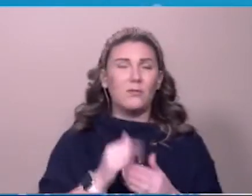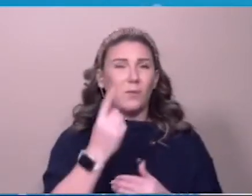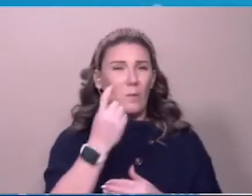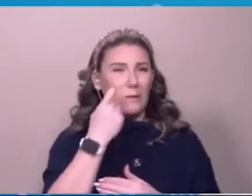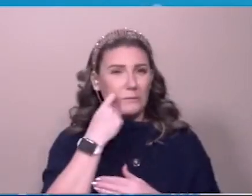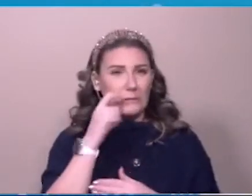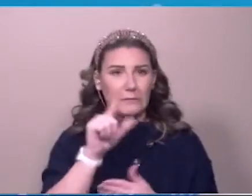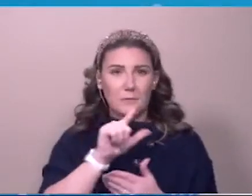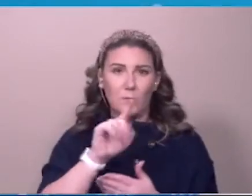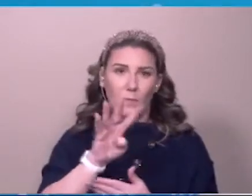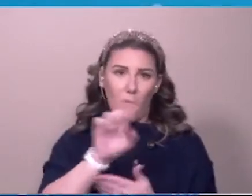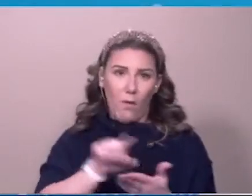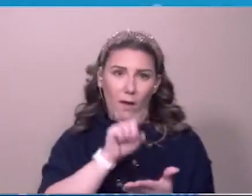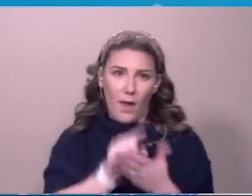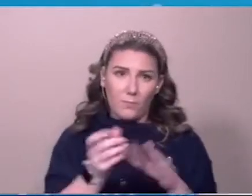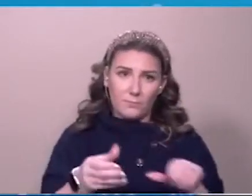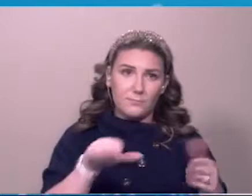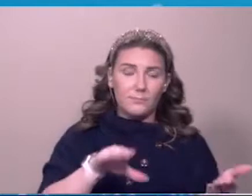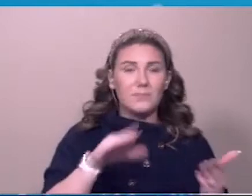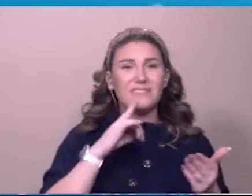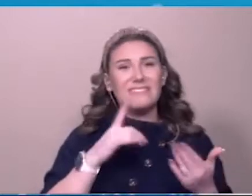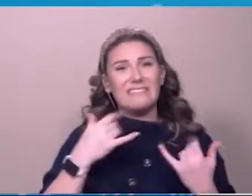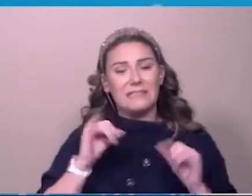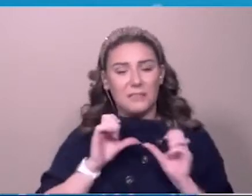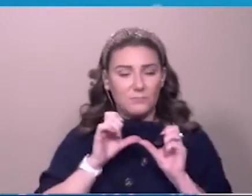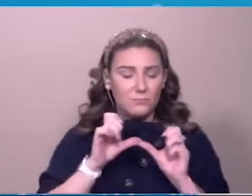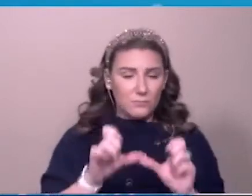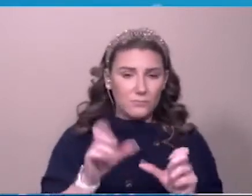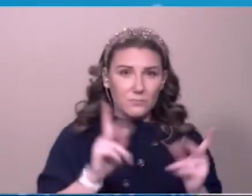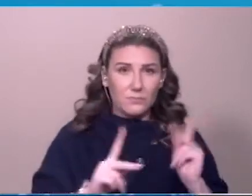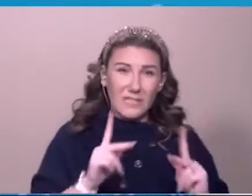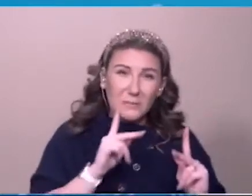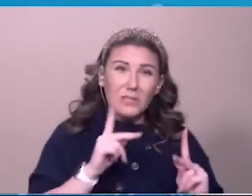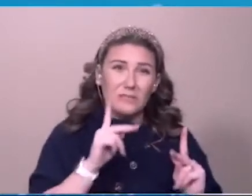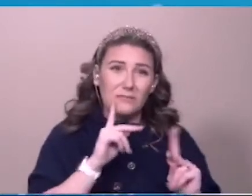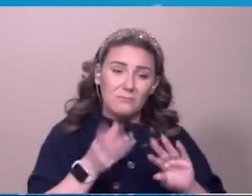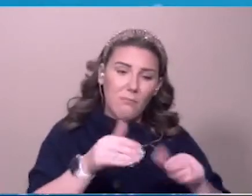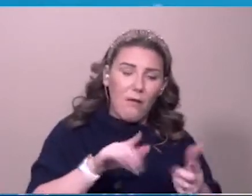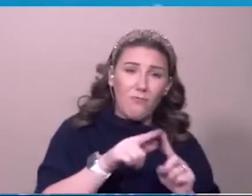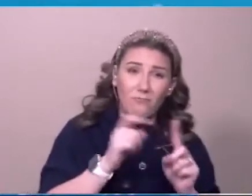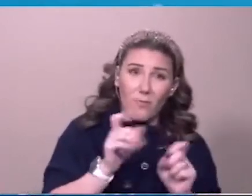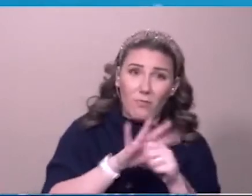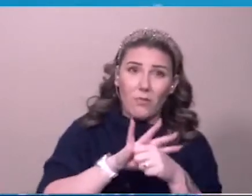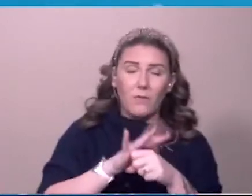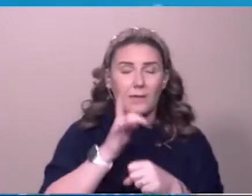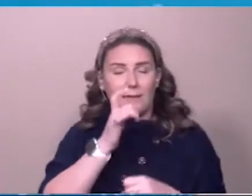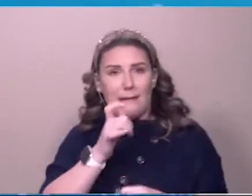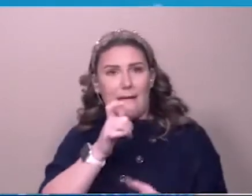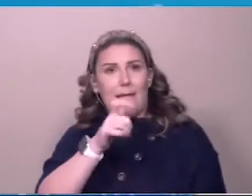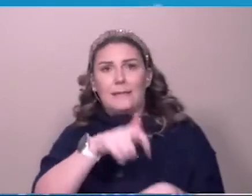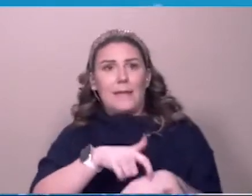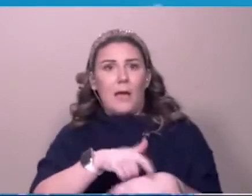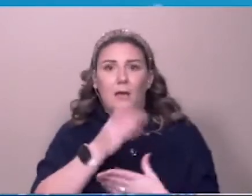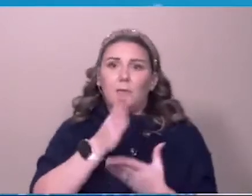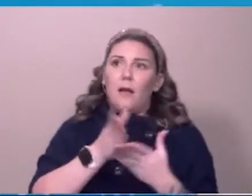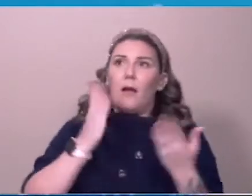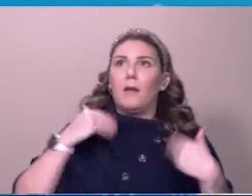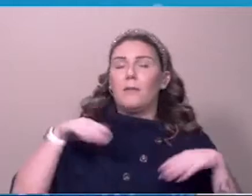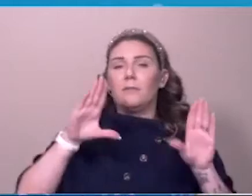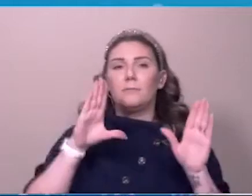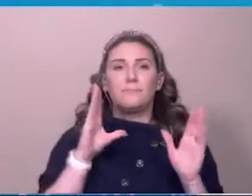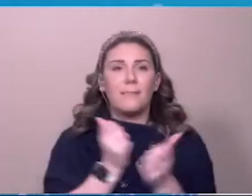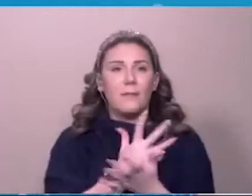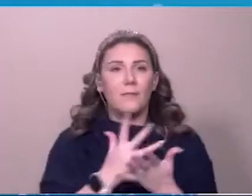24 hours as well. So we are continuing to see people passing away from this disease. It's like you said, not time to take our foot off the gas. We continue to